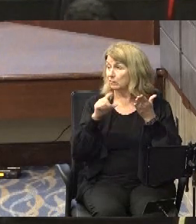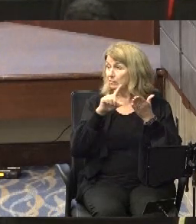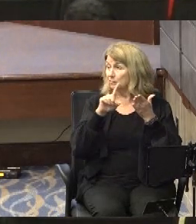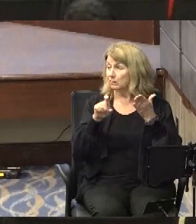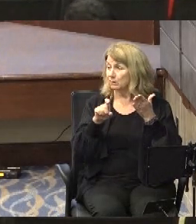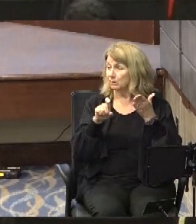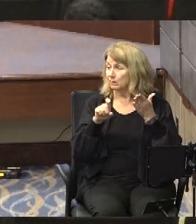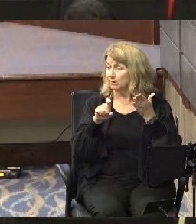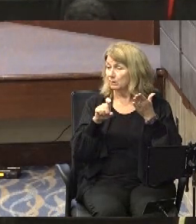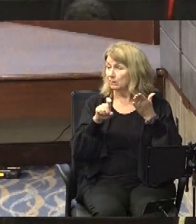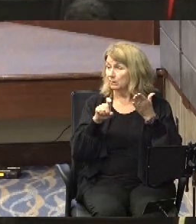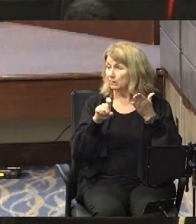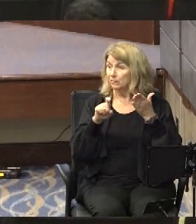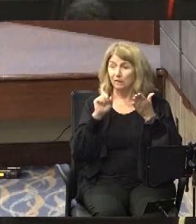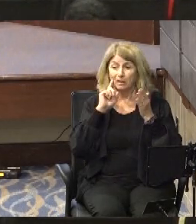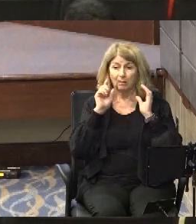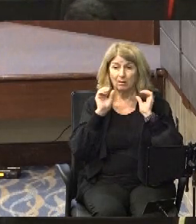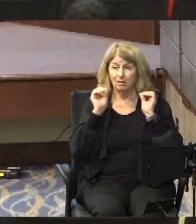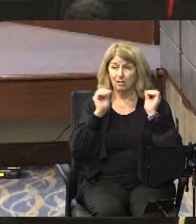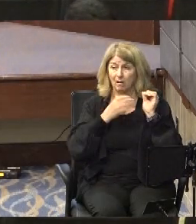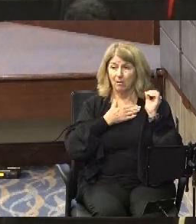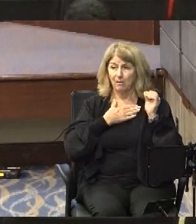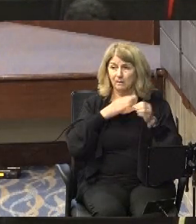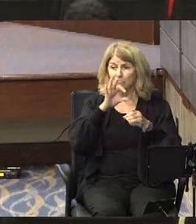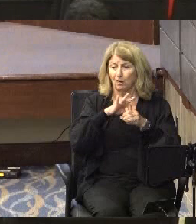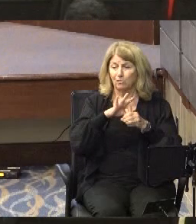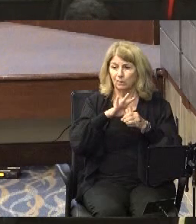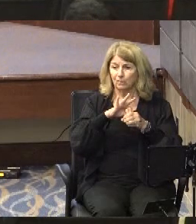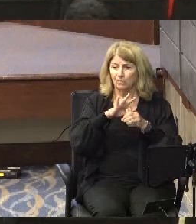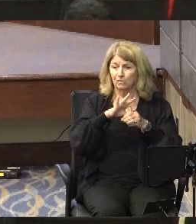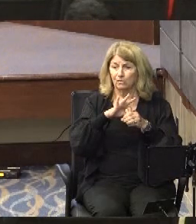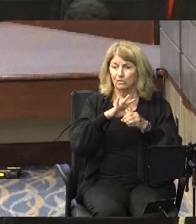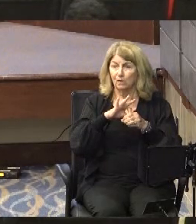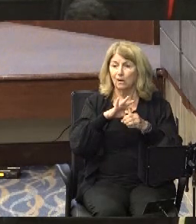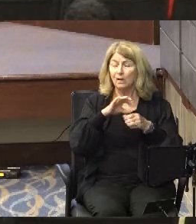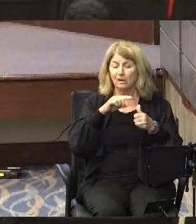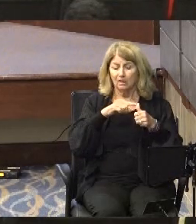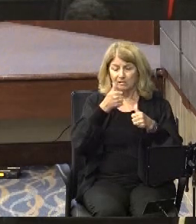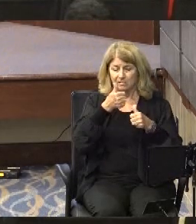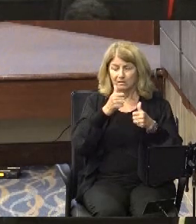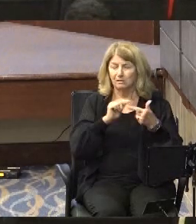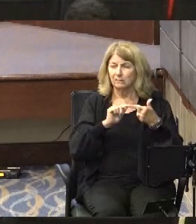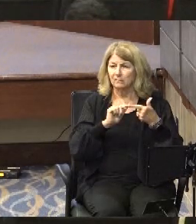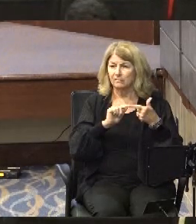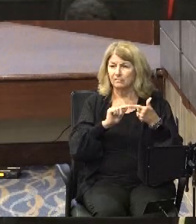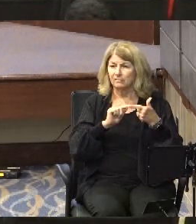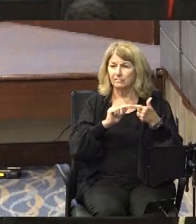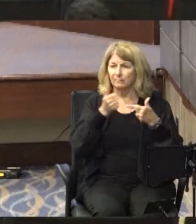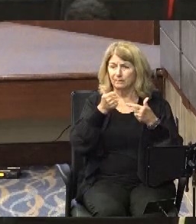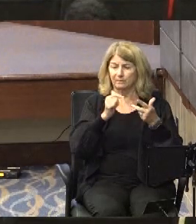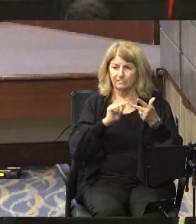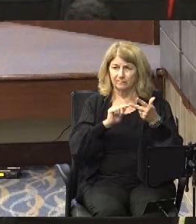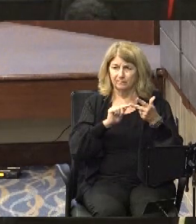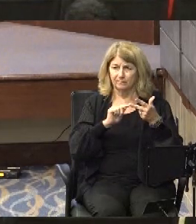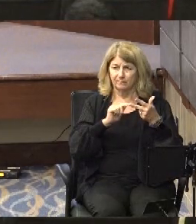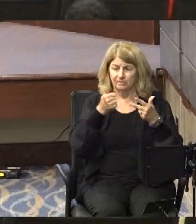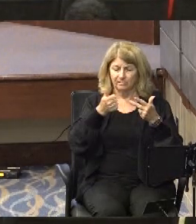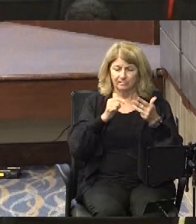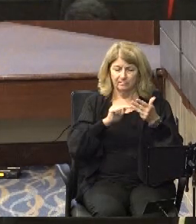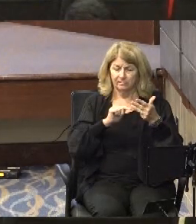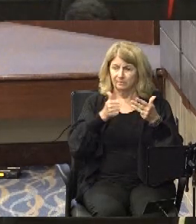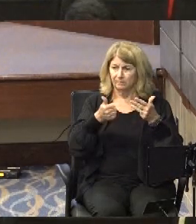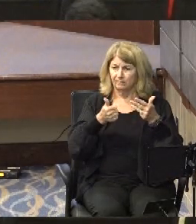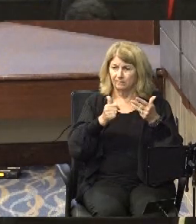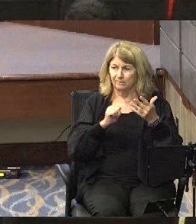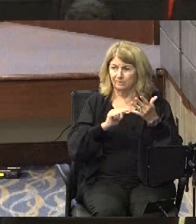All right. Hearing none, please poll the council. Barefield? Yes. Rodriguez? Aye. Horner? Holmes?